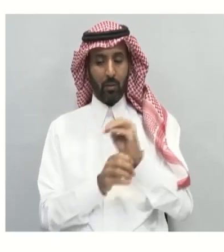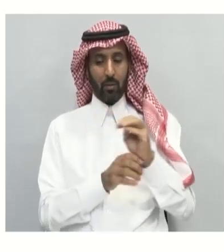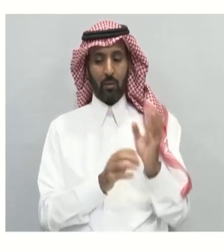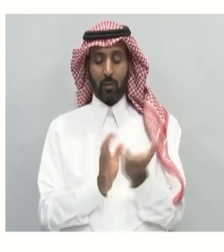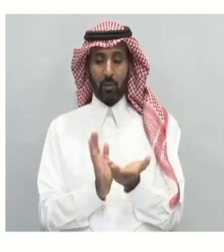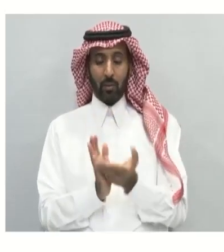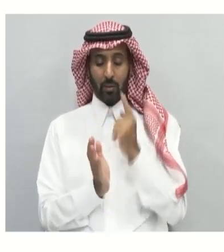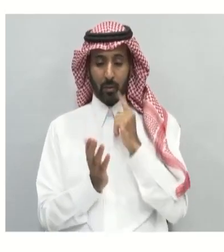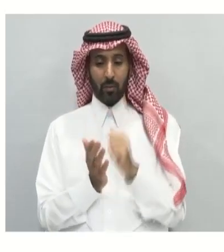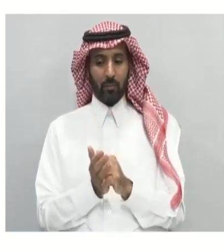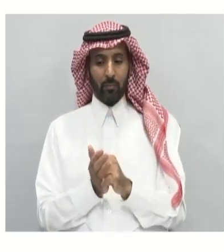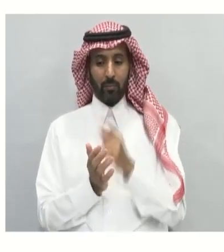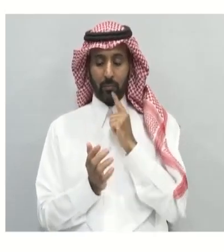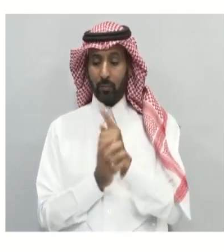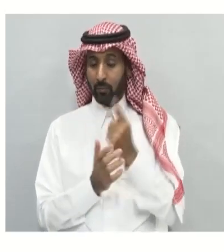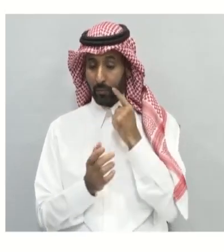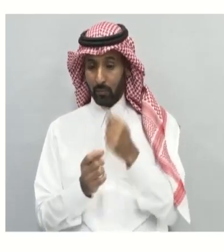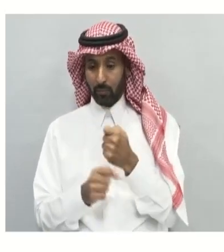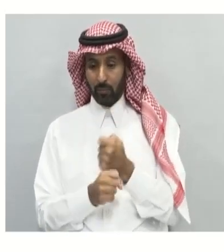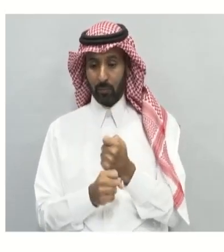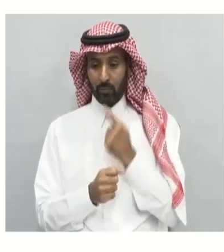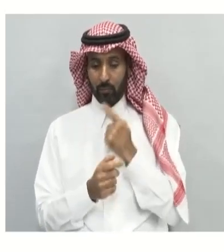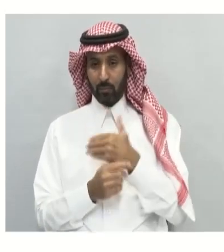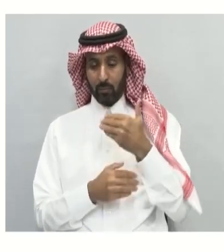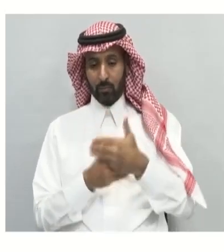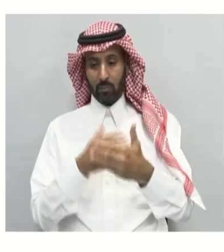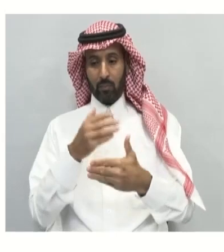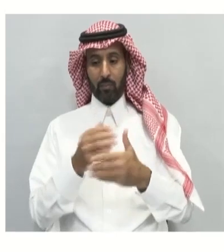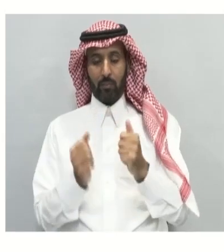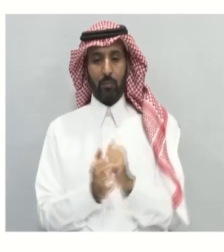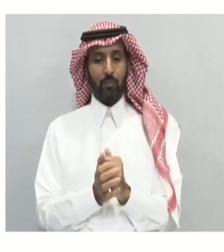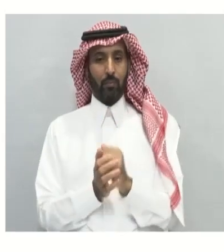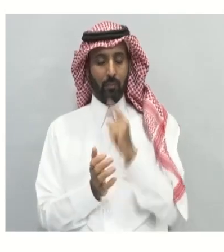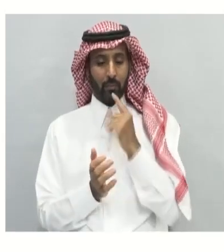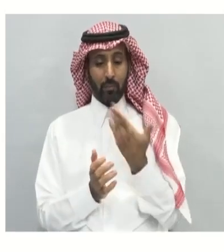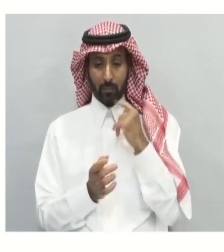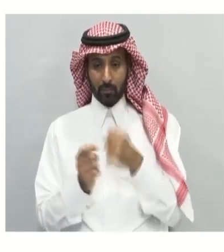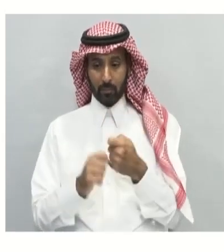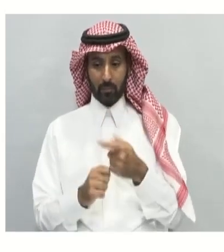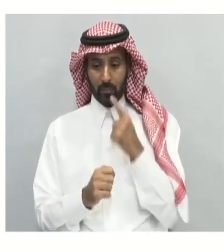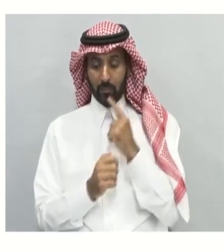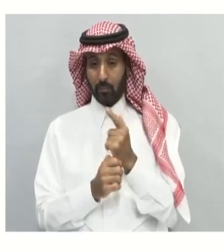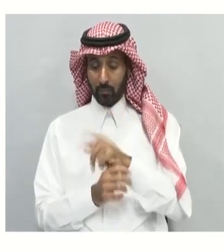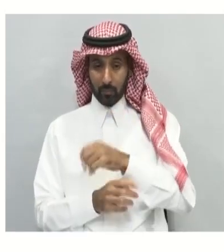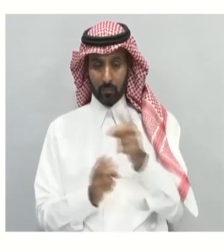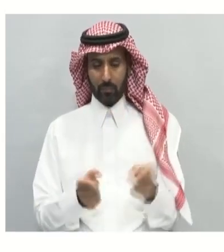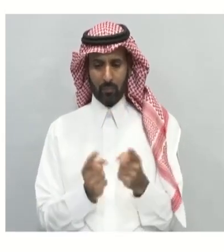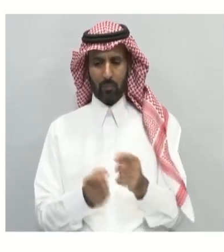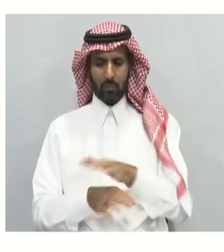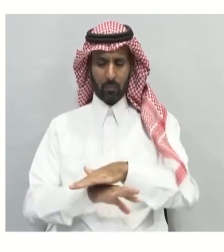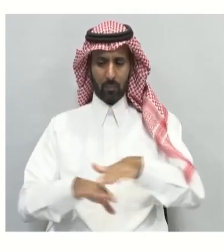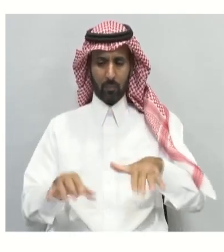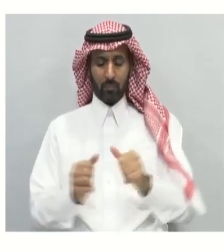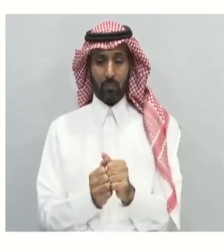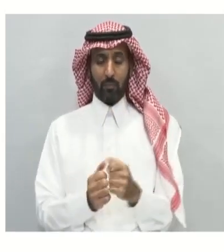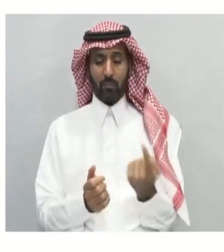maybe housing, higher level living standards, maybe new commerce, environment, visitors